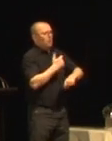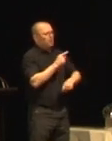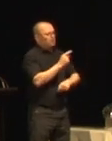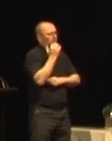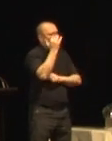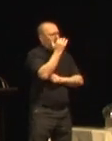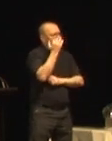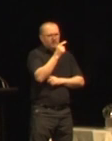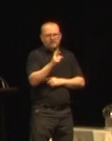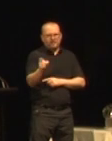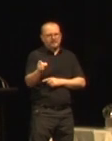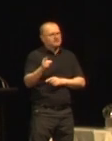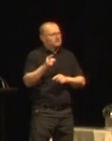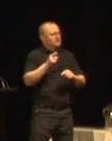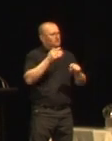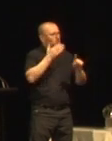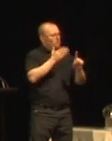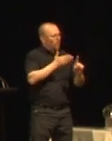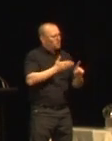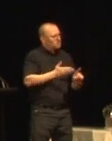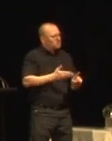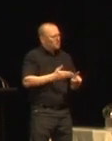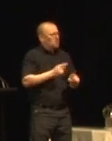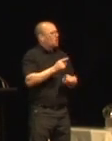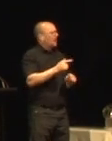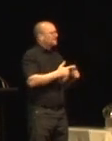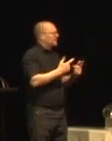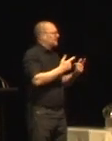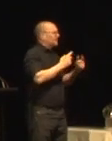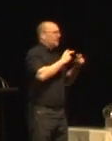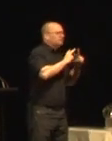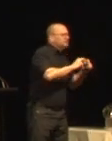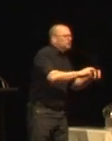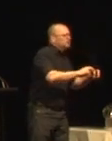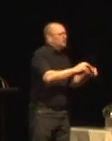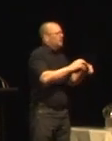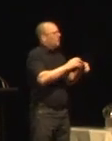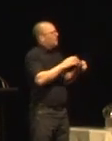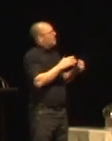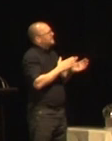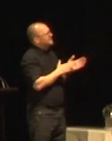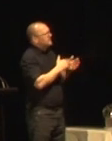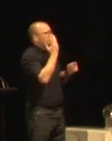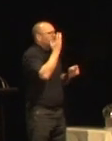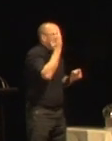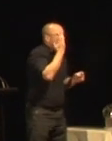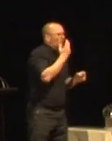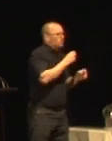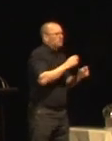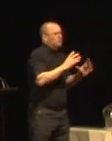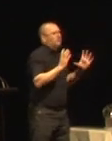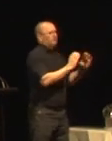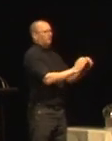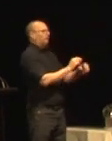as a scholar, not as an analyst, not as a museum professional. Don't try and zoom out and deconstruct them intellectually. But I want